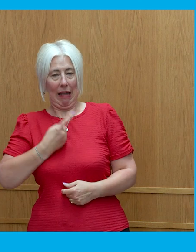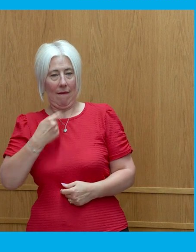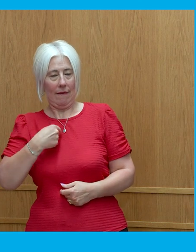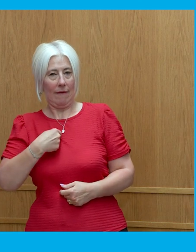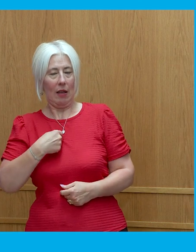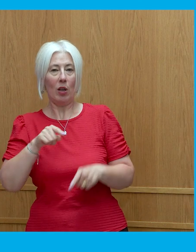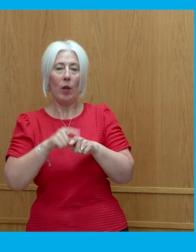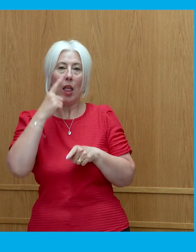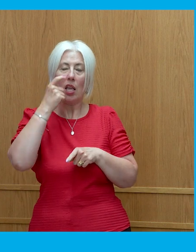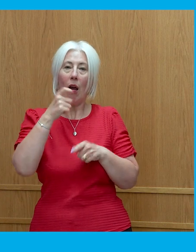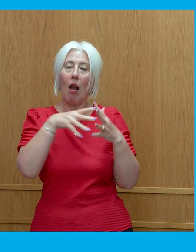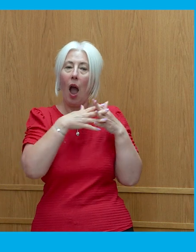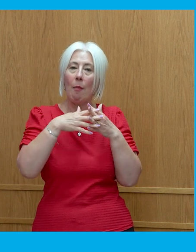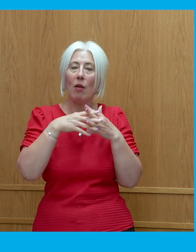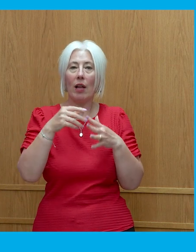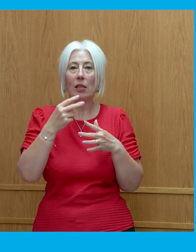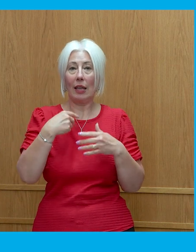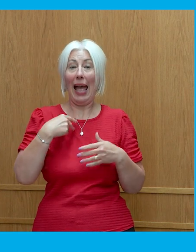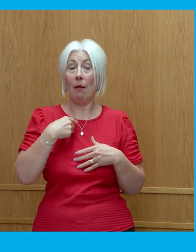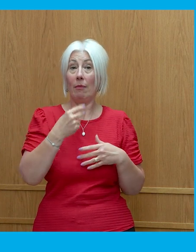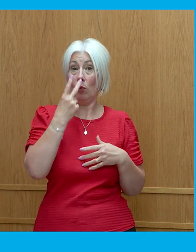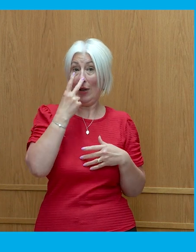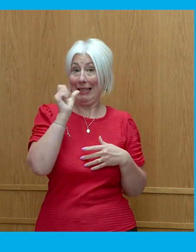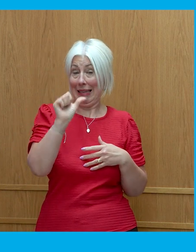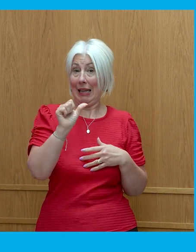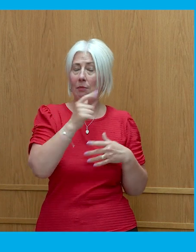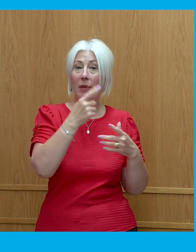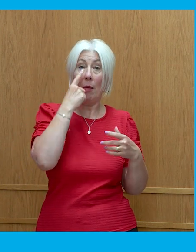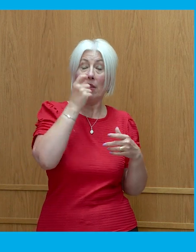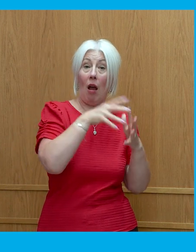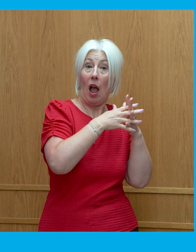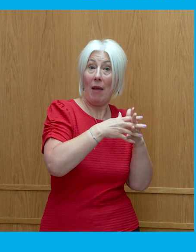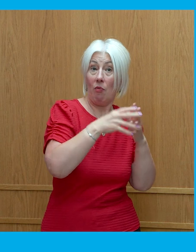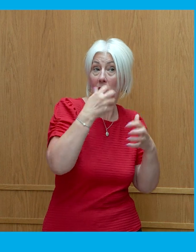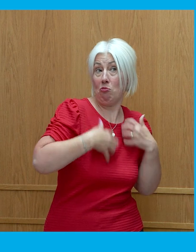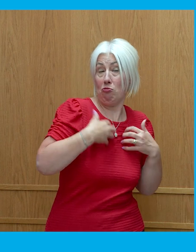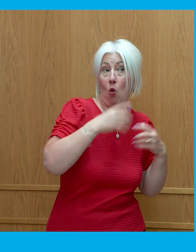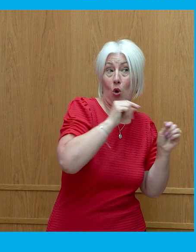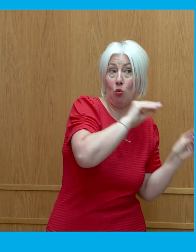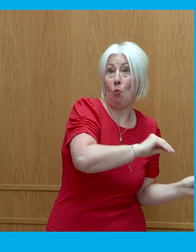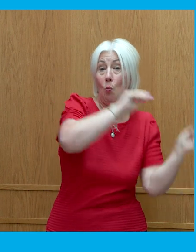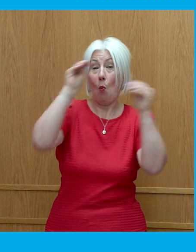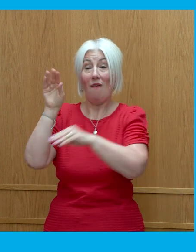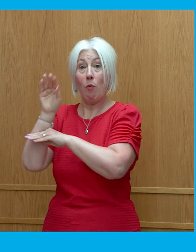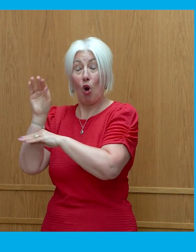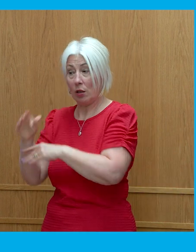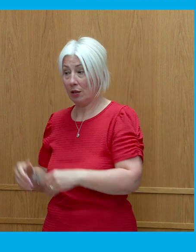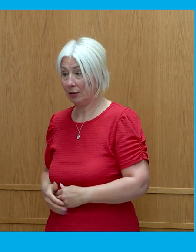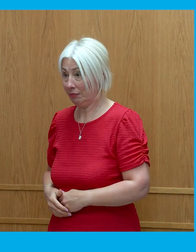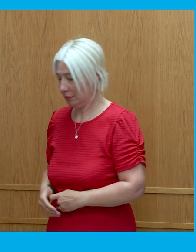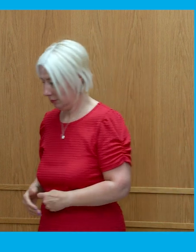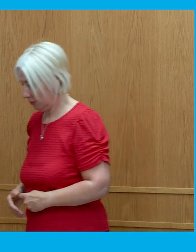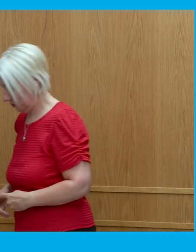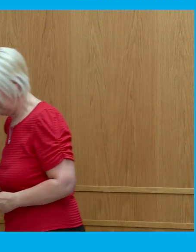that maybe show an interest in moving abroad? I mean, that's probably a panel session all in